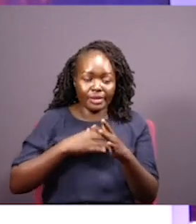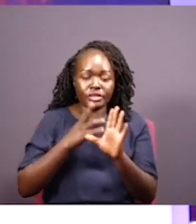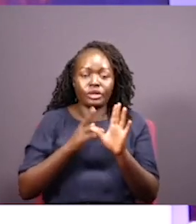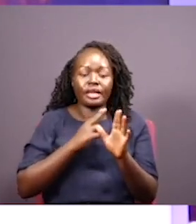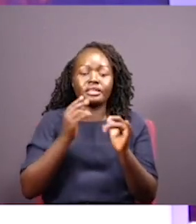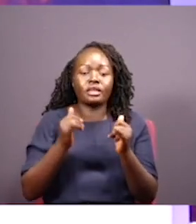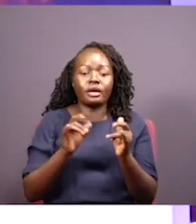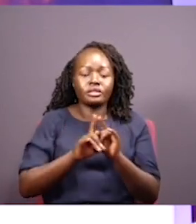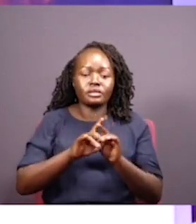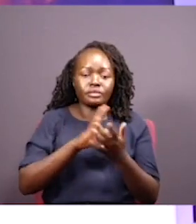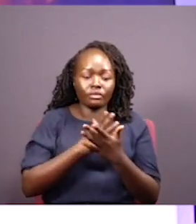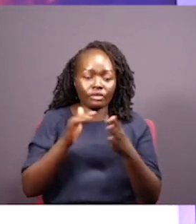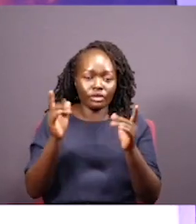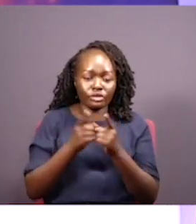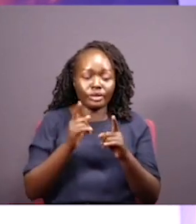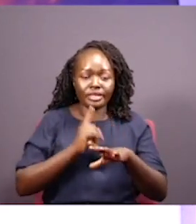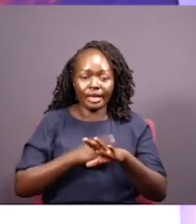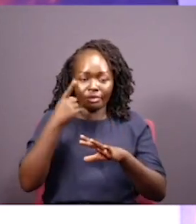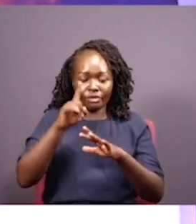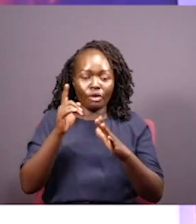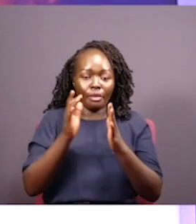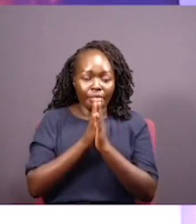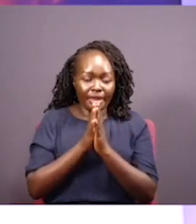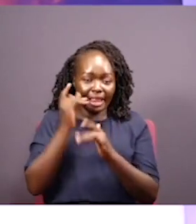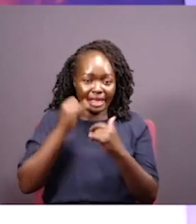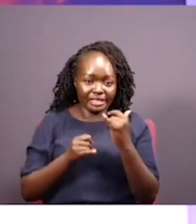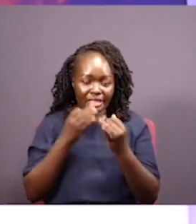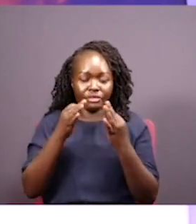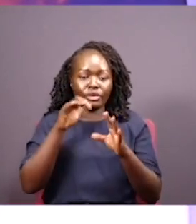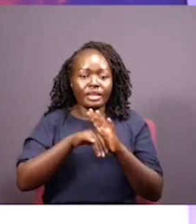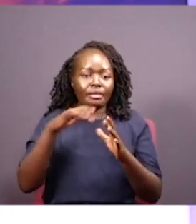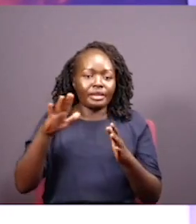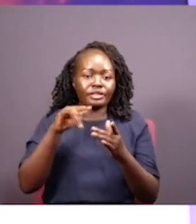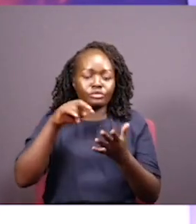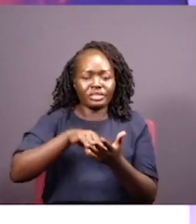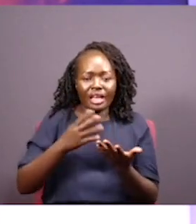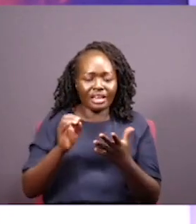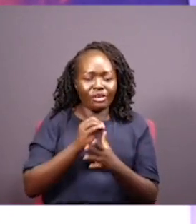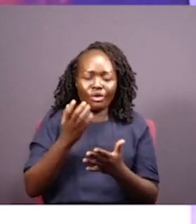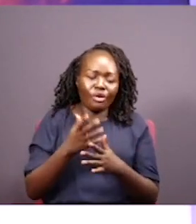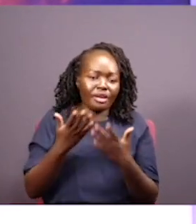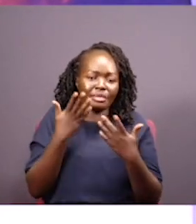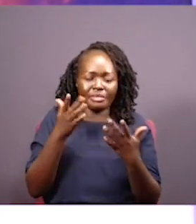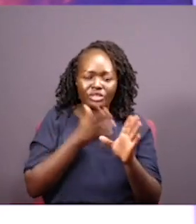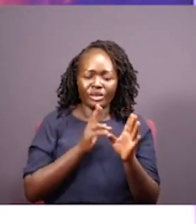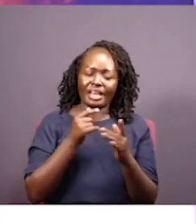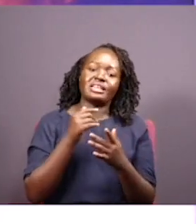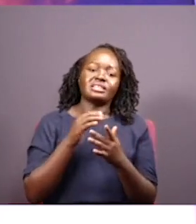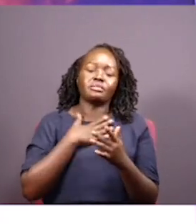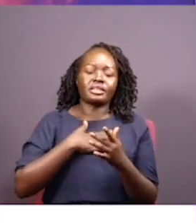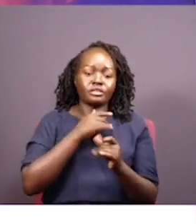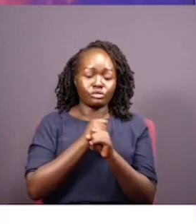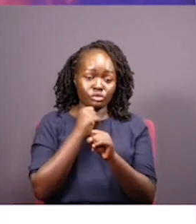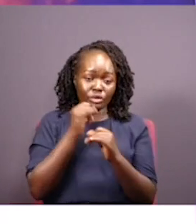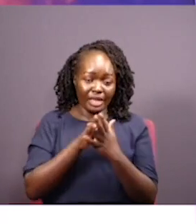time of benediction. If you're in a position to stand, if you're in a position to join us on your feet, please do so as we share